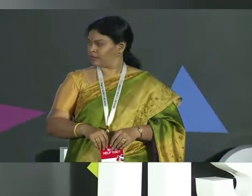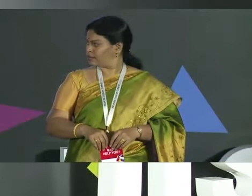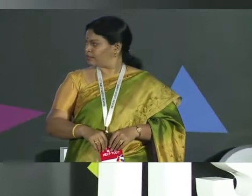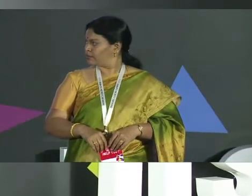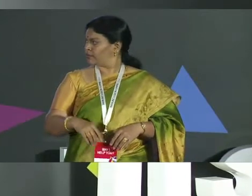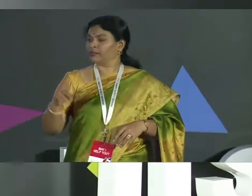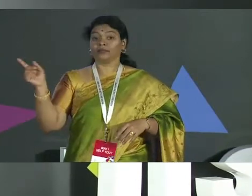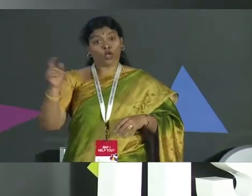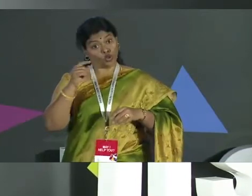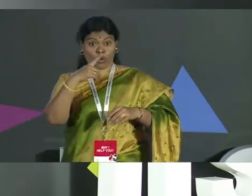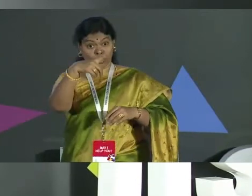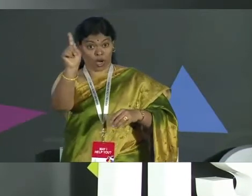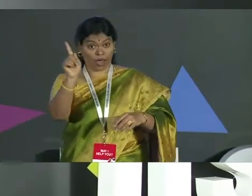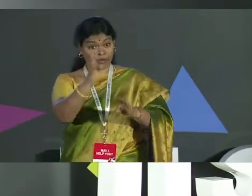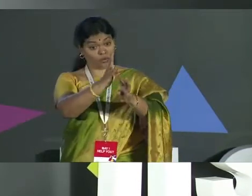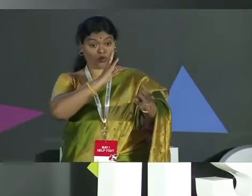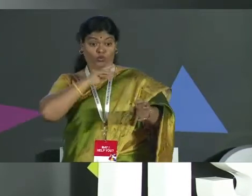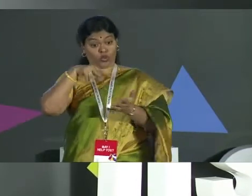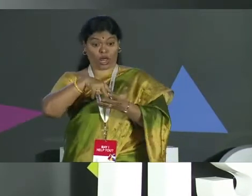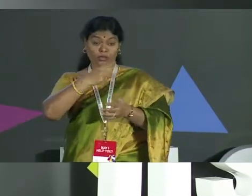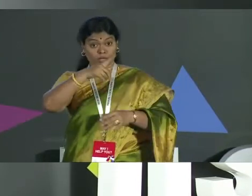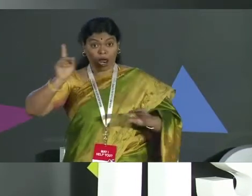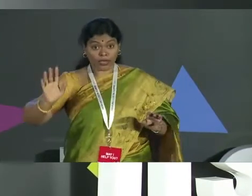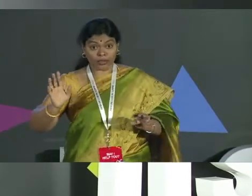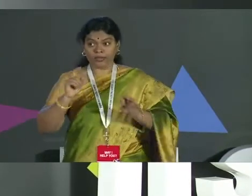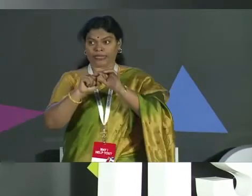No. I'm not saying that. I'm not saying that at all.